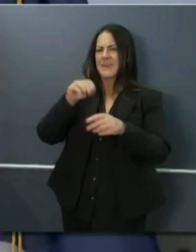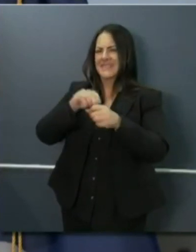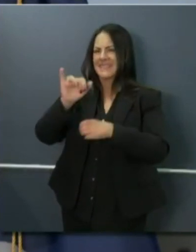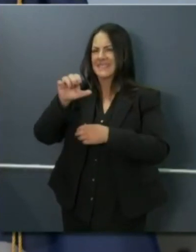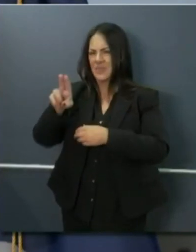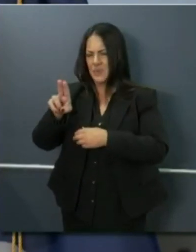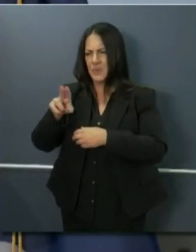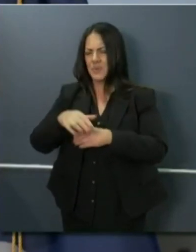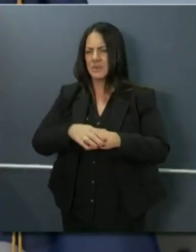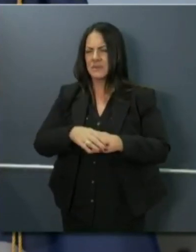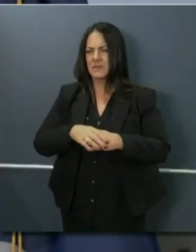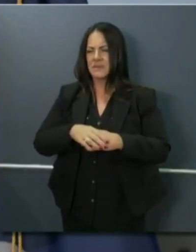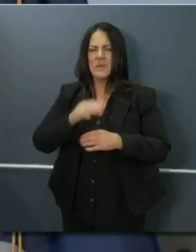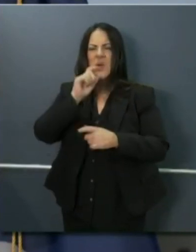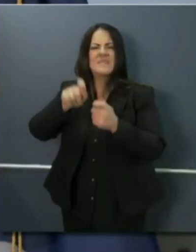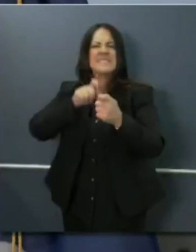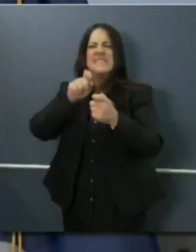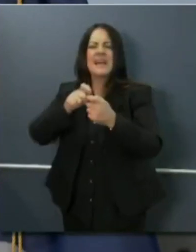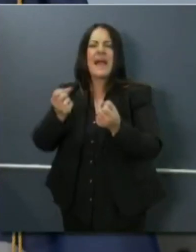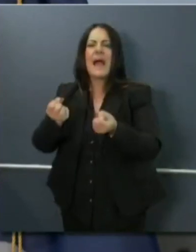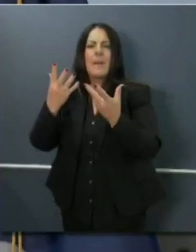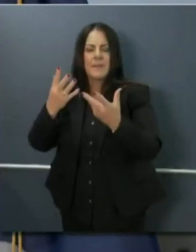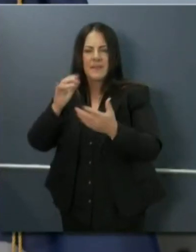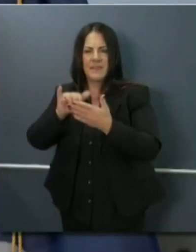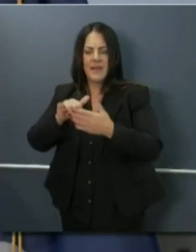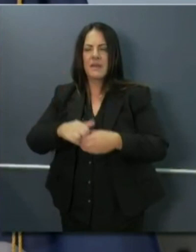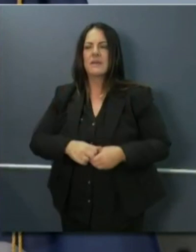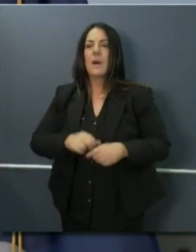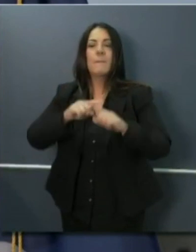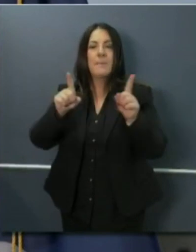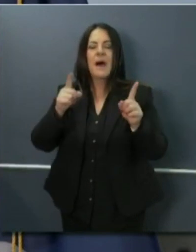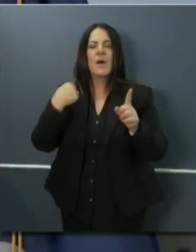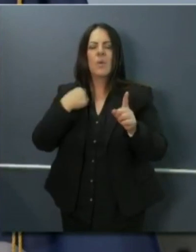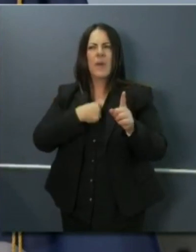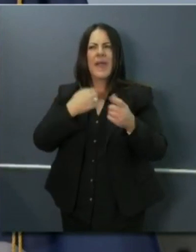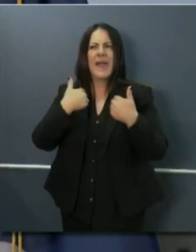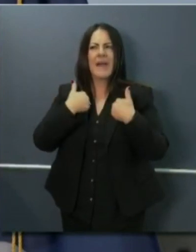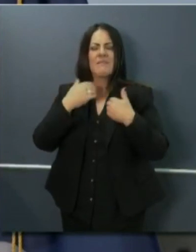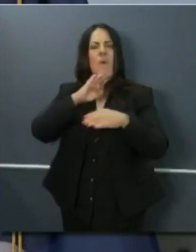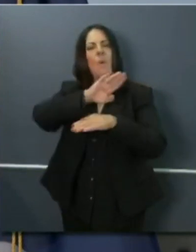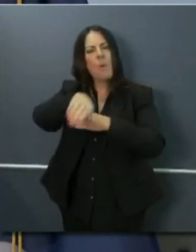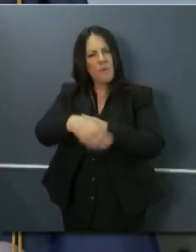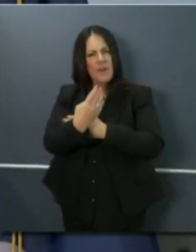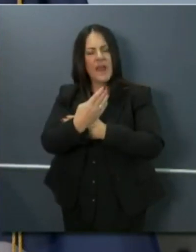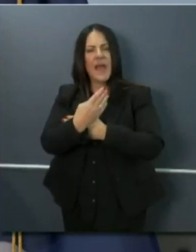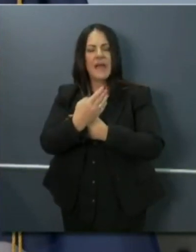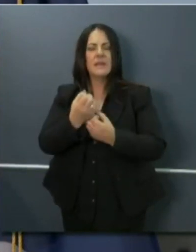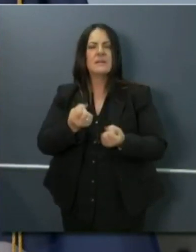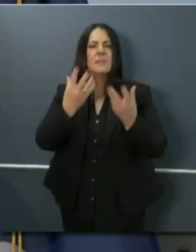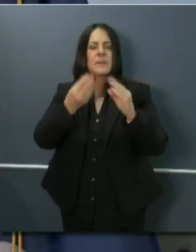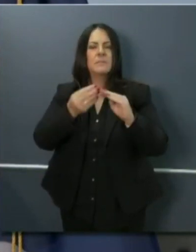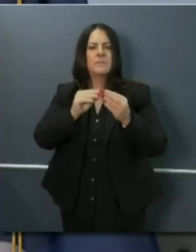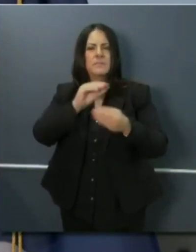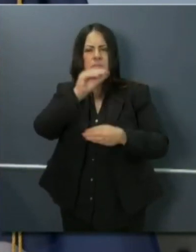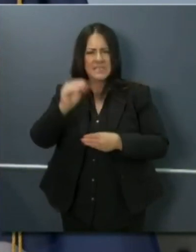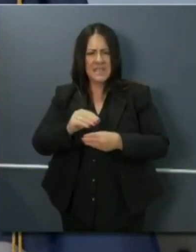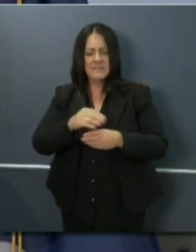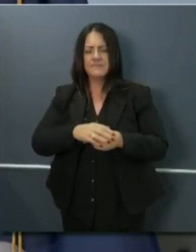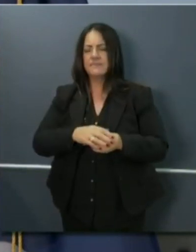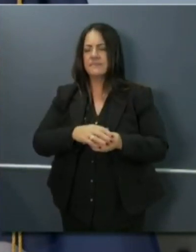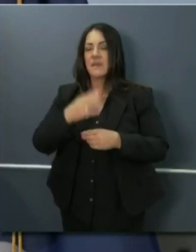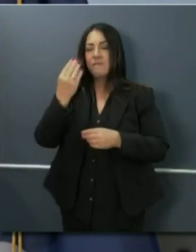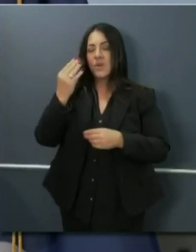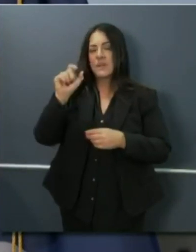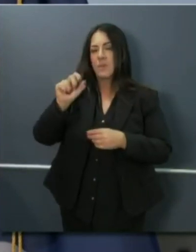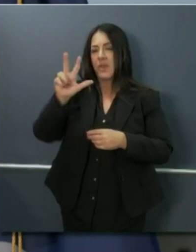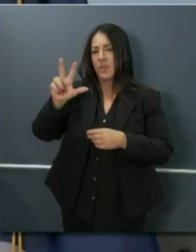precise than that. We have a 19.9% increase overnight in the ICU bed capacity and a